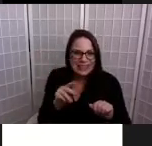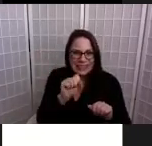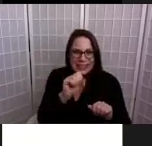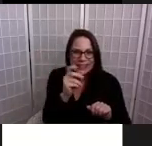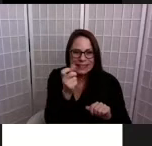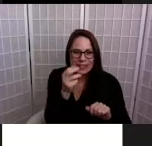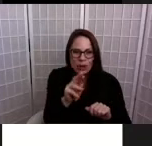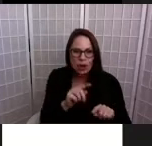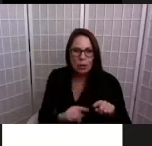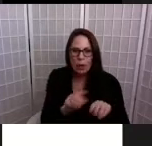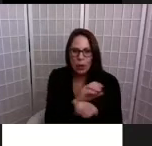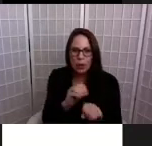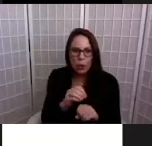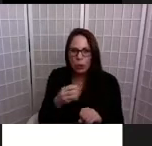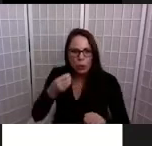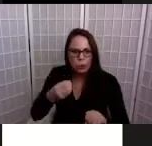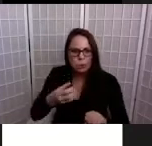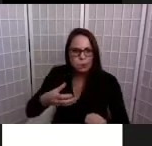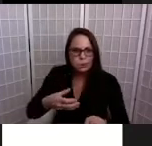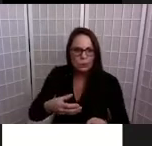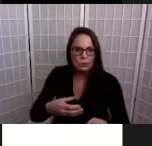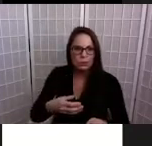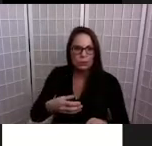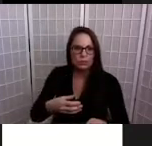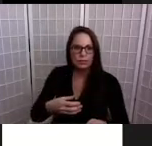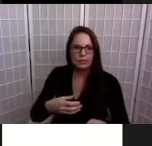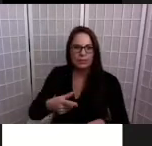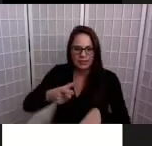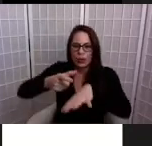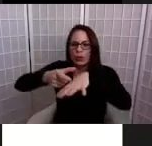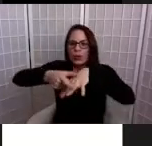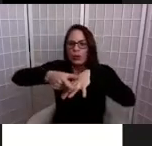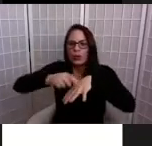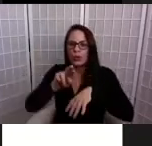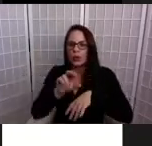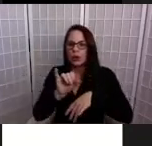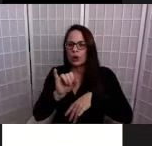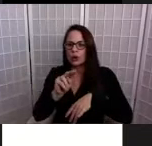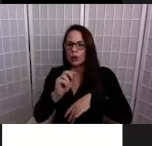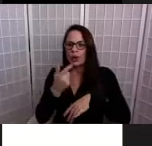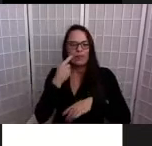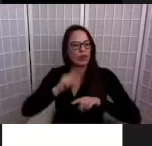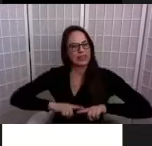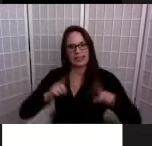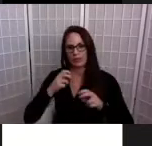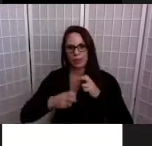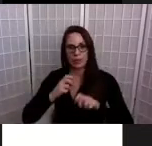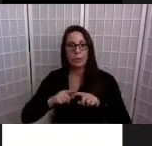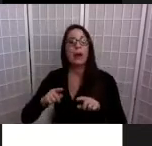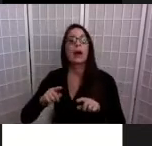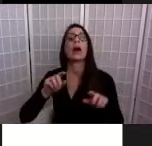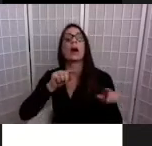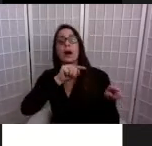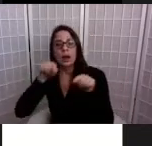swelling, and this little ring is for a different problem. But this is where the joint was replaced right here, and you